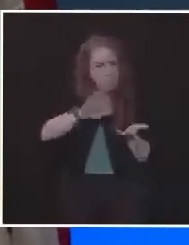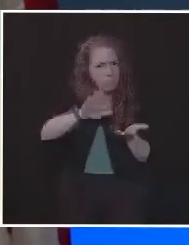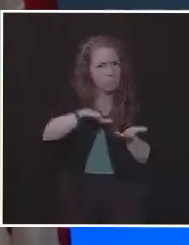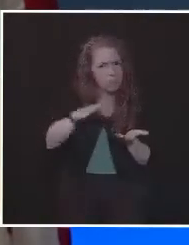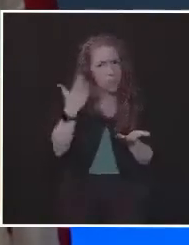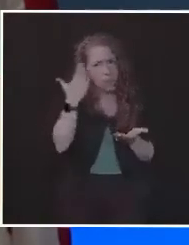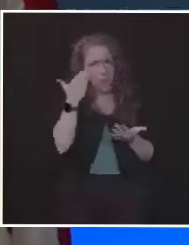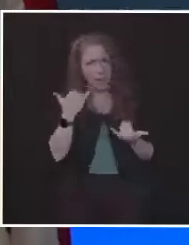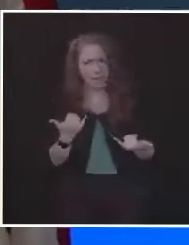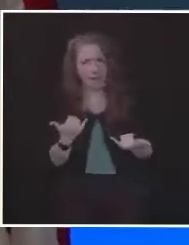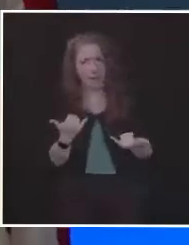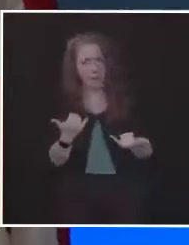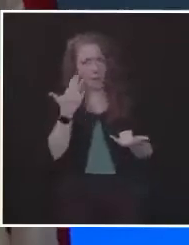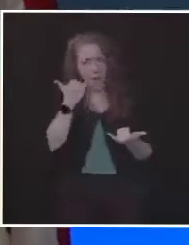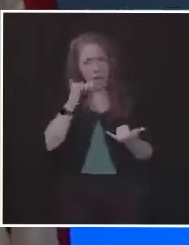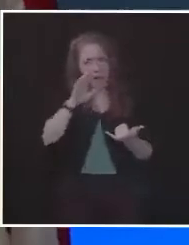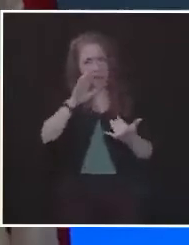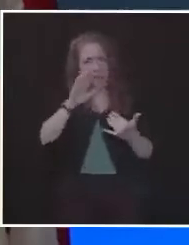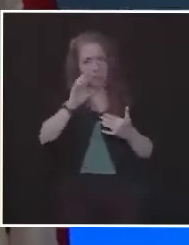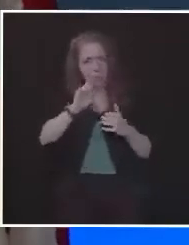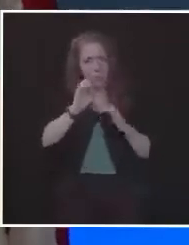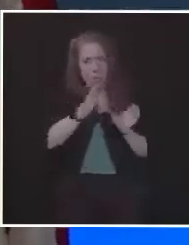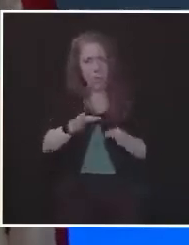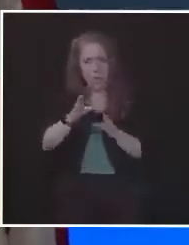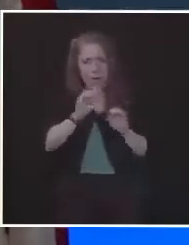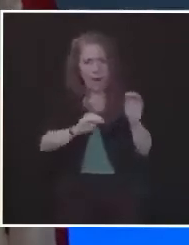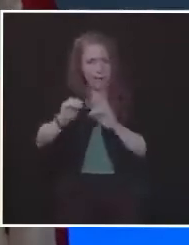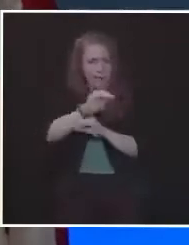reorganize HEO now?